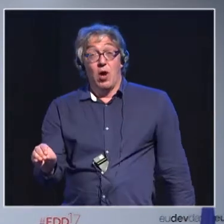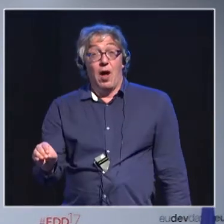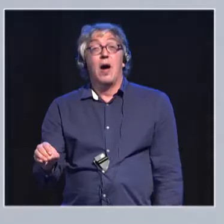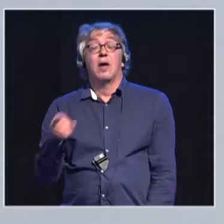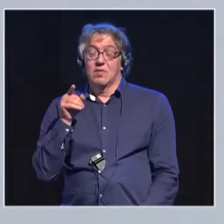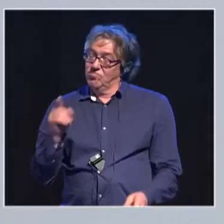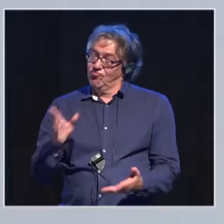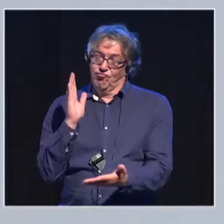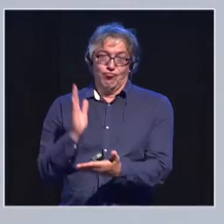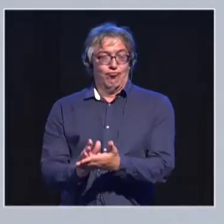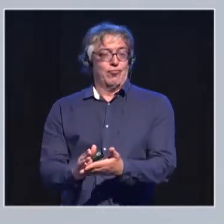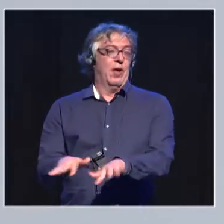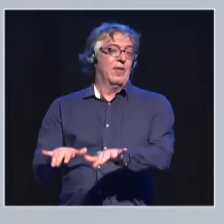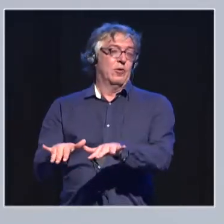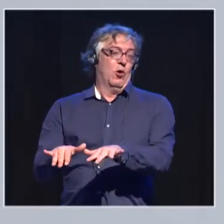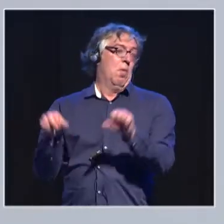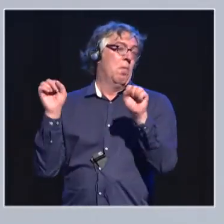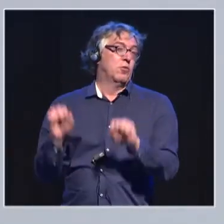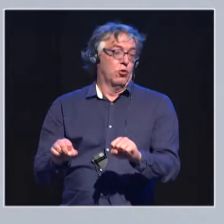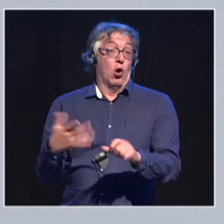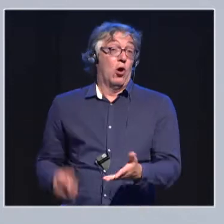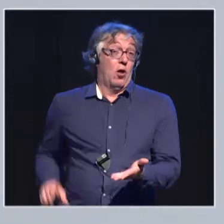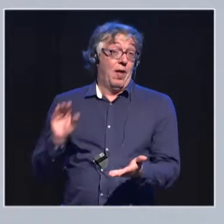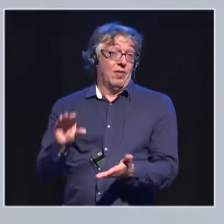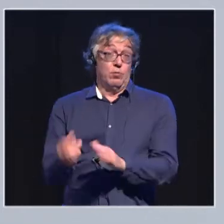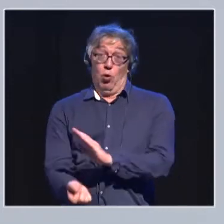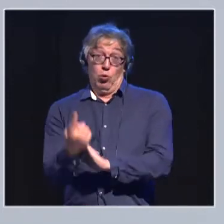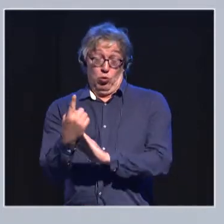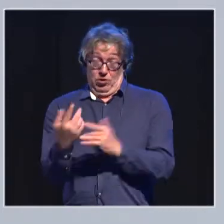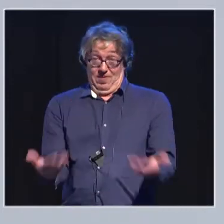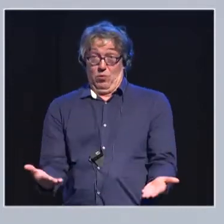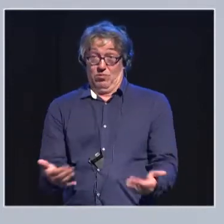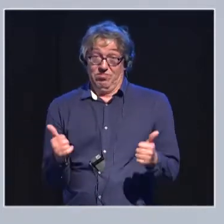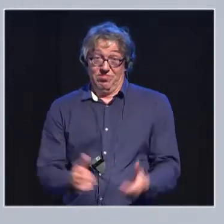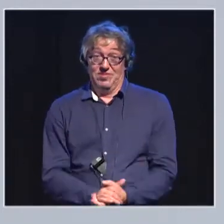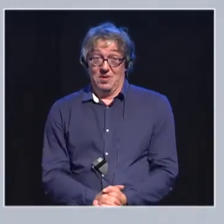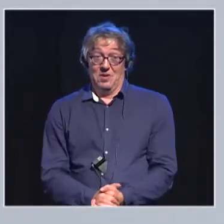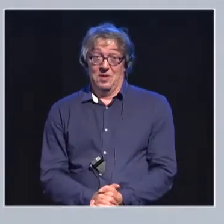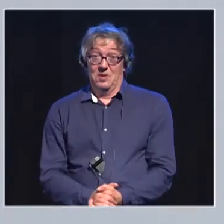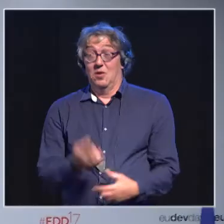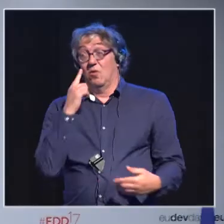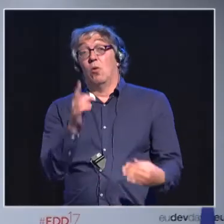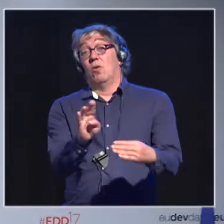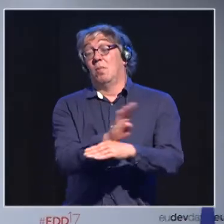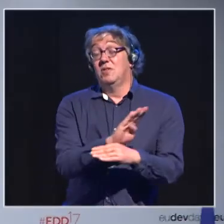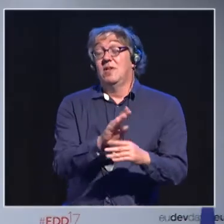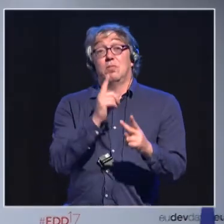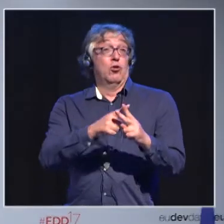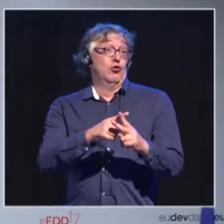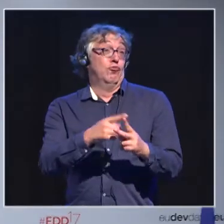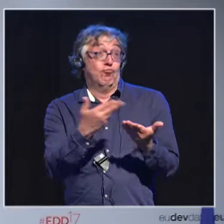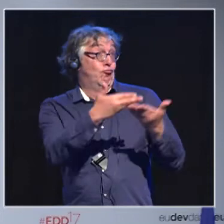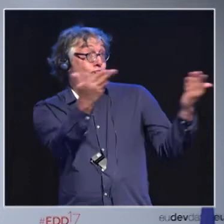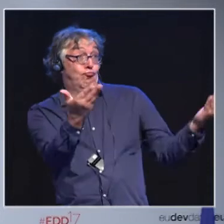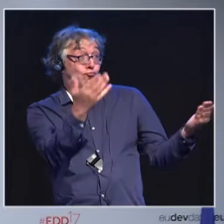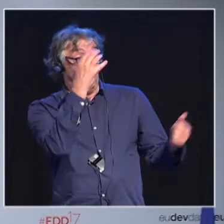frontier and the real investment opportunity for private sector and other, of course, other operator stakeholders.